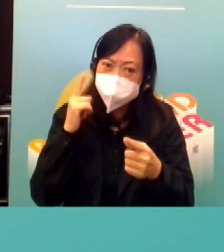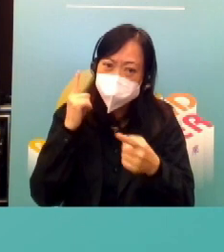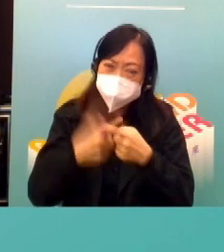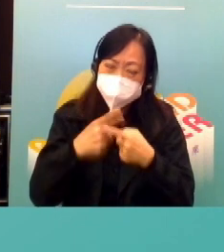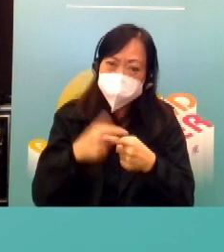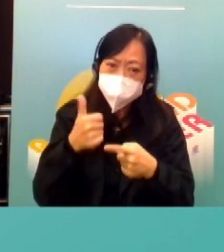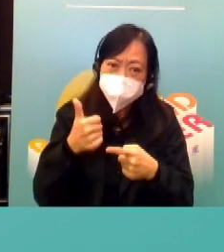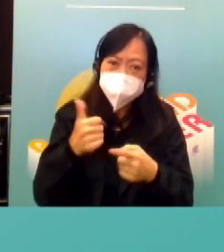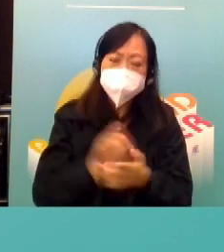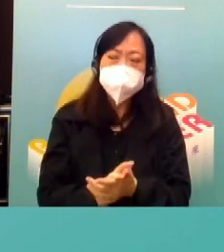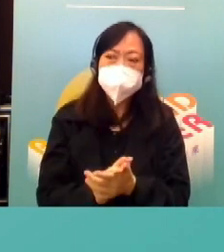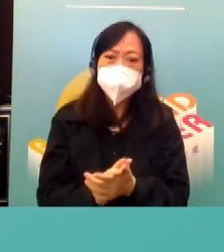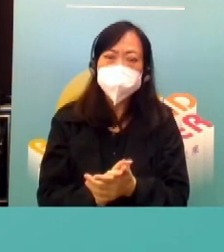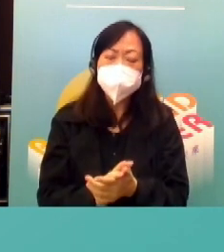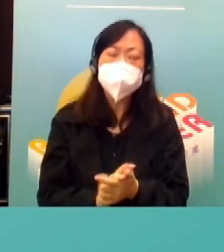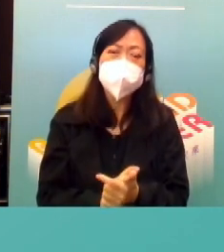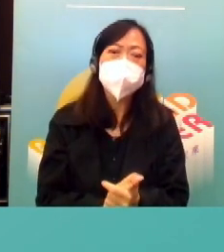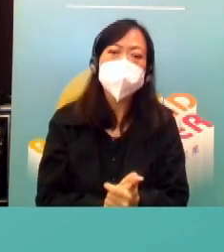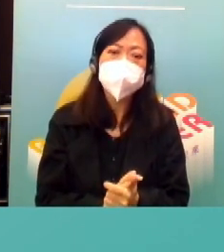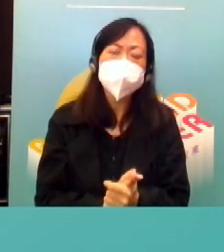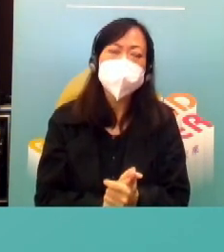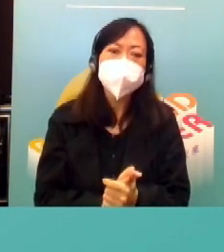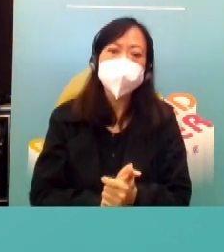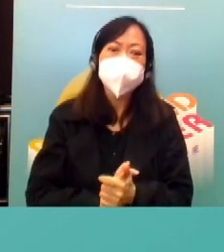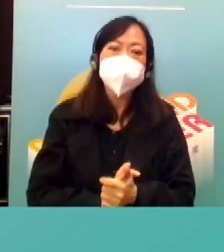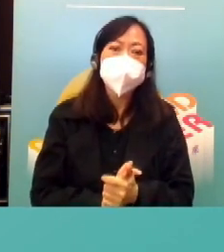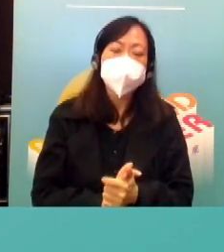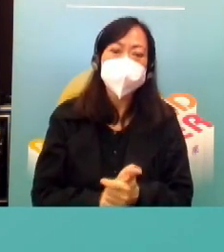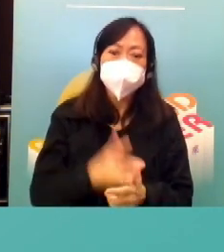renewable energy level to